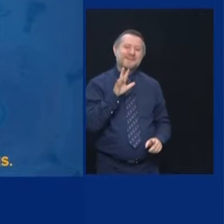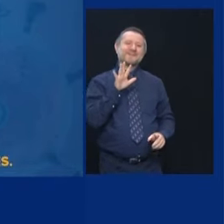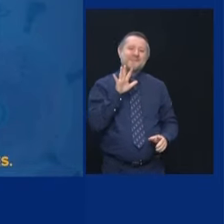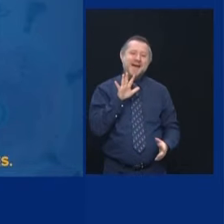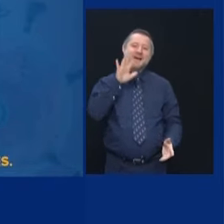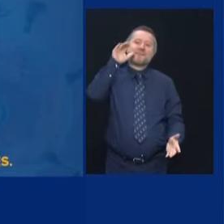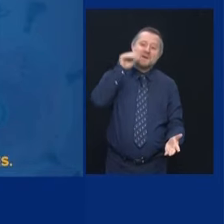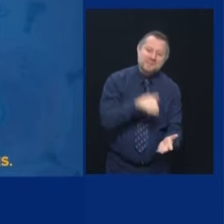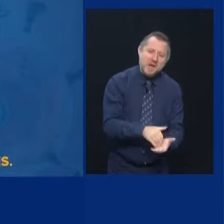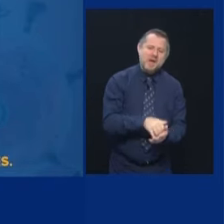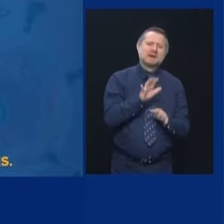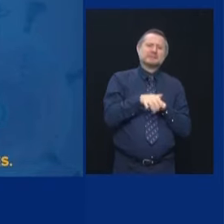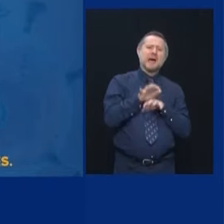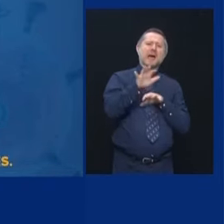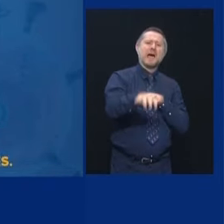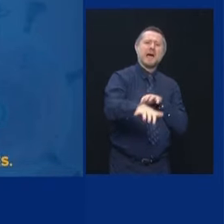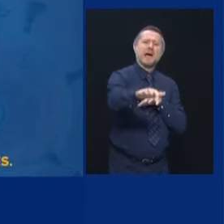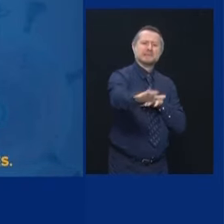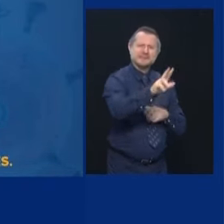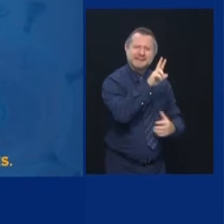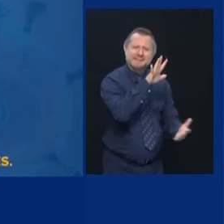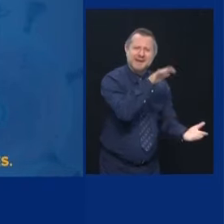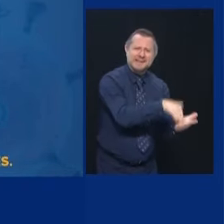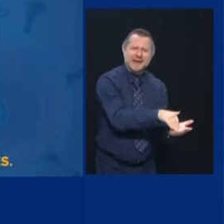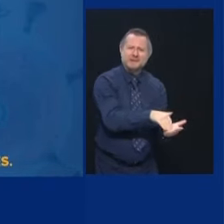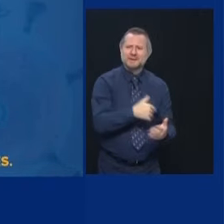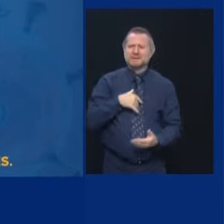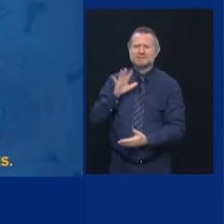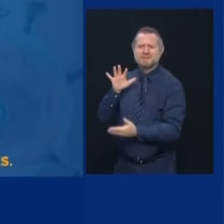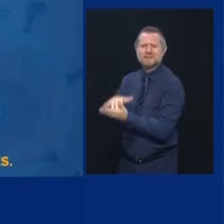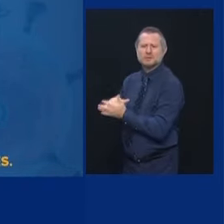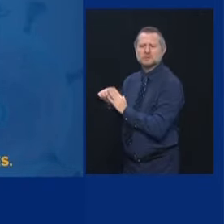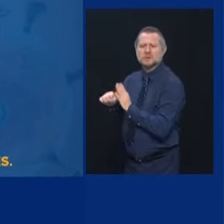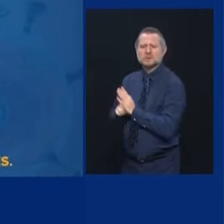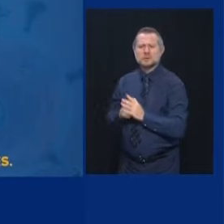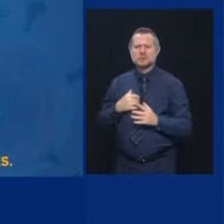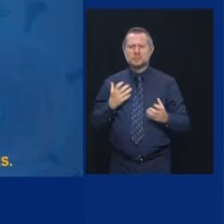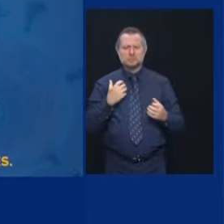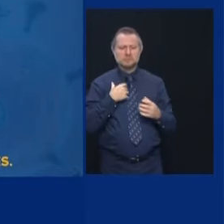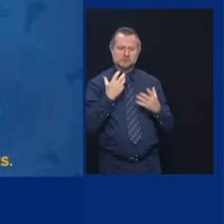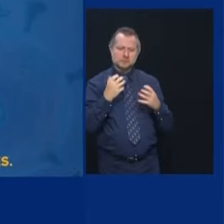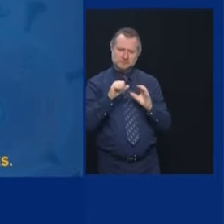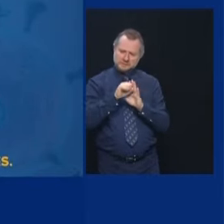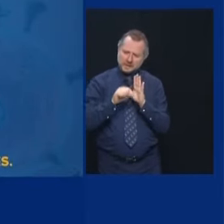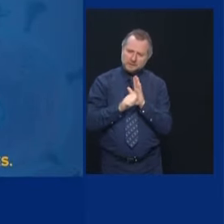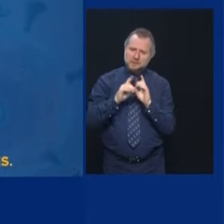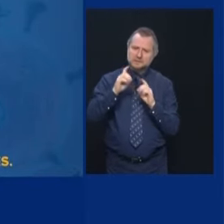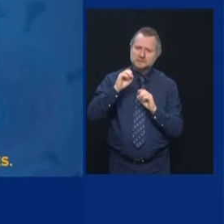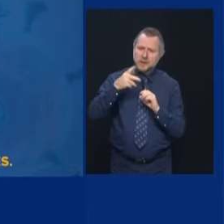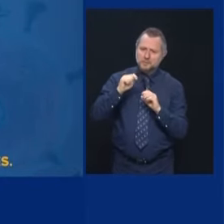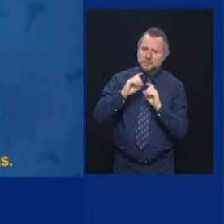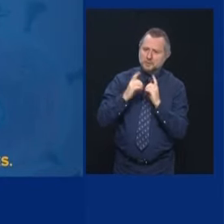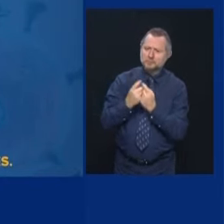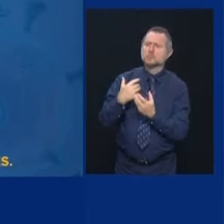Most of this enforcement is also going to be done by health department officials, other agency type